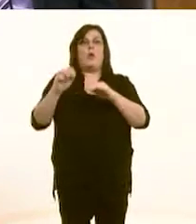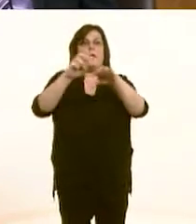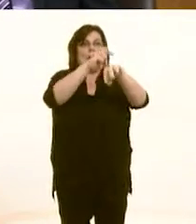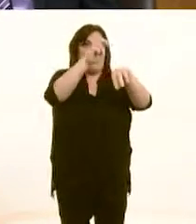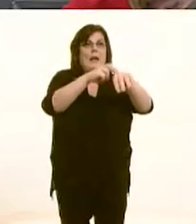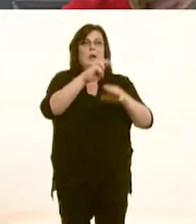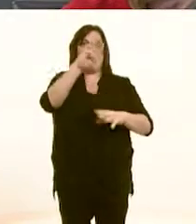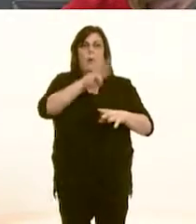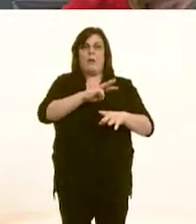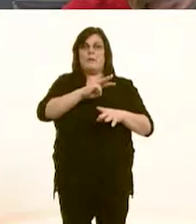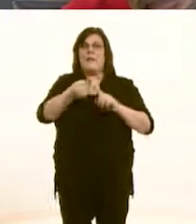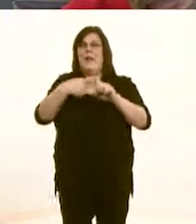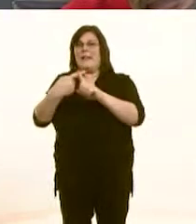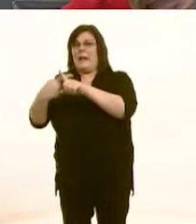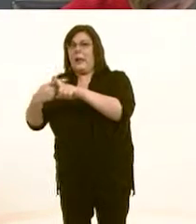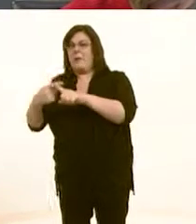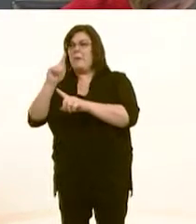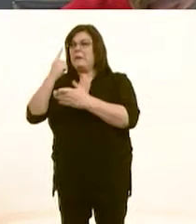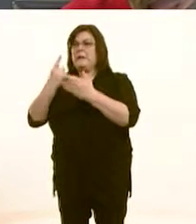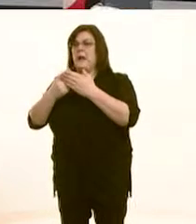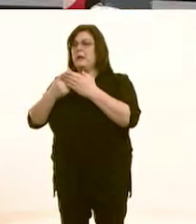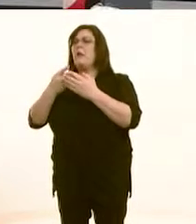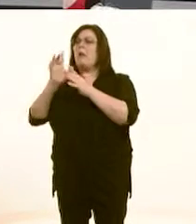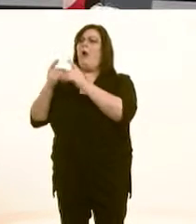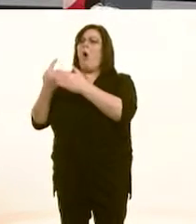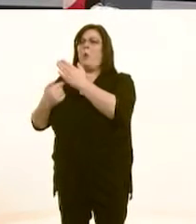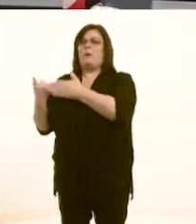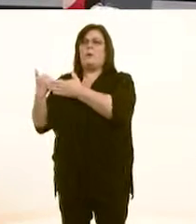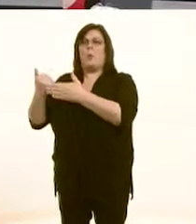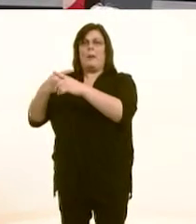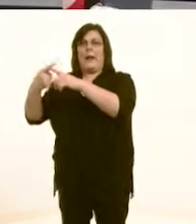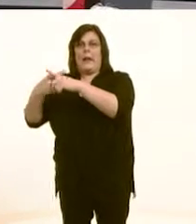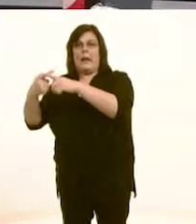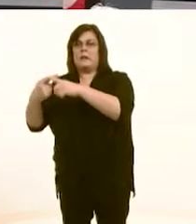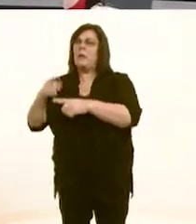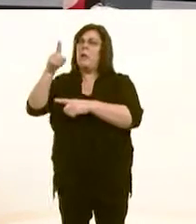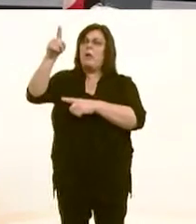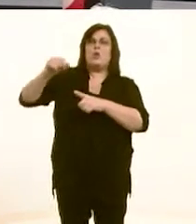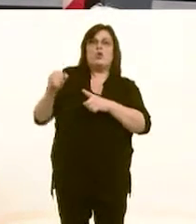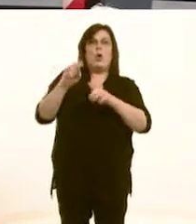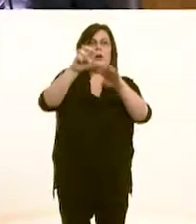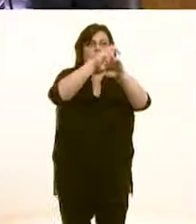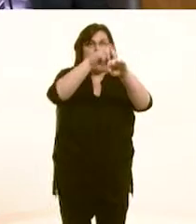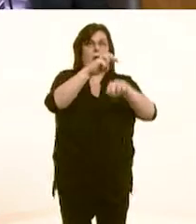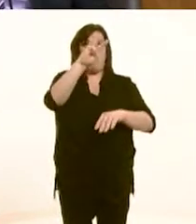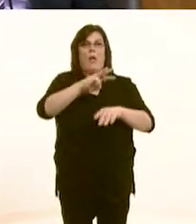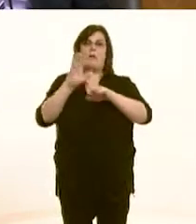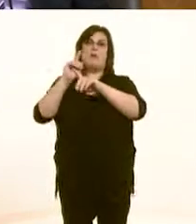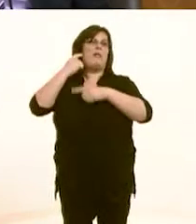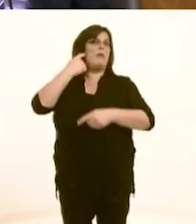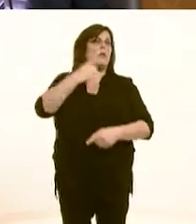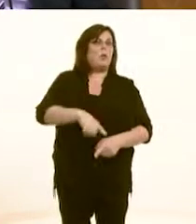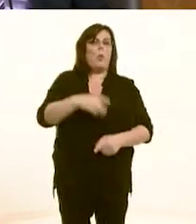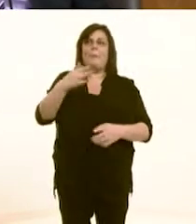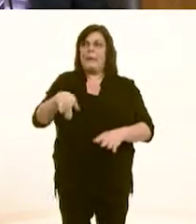English government and is discriminating, as the member has rightly said, against those in Scotland, Wales and Northern Ireland. We are exploring how